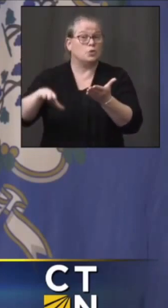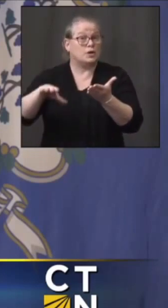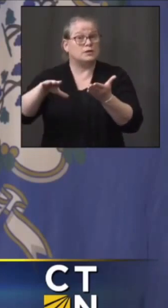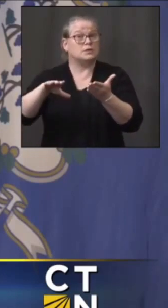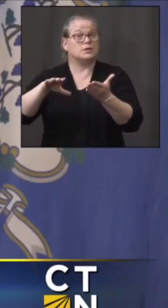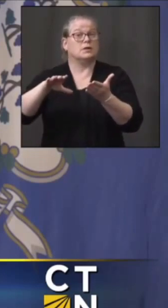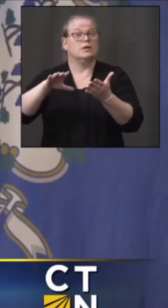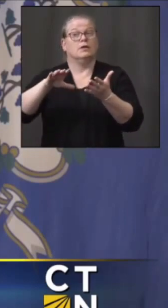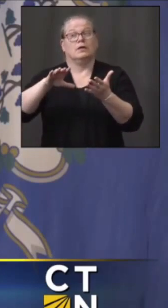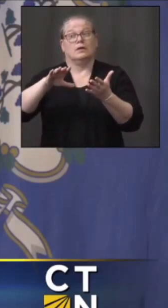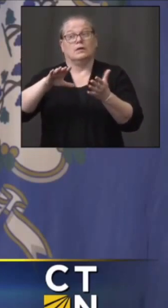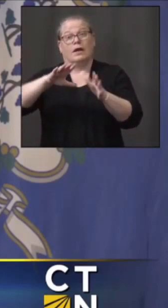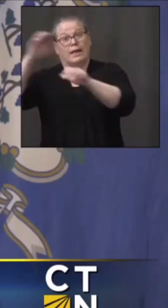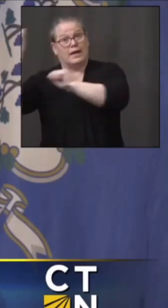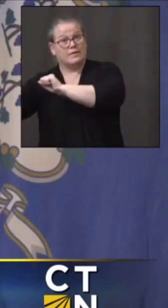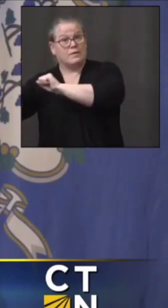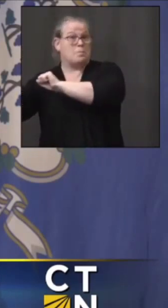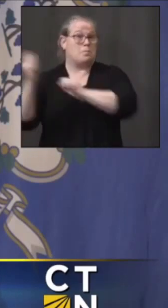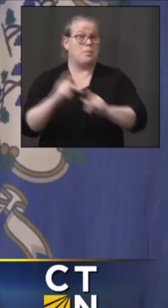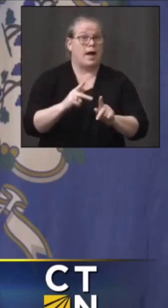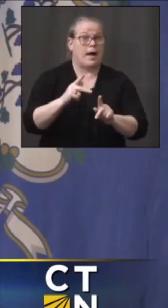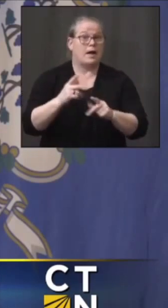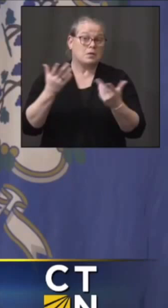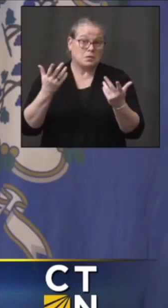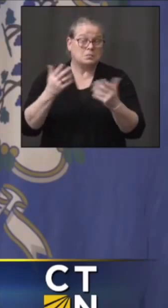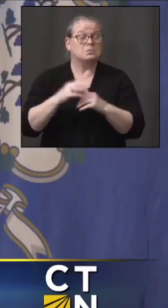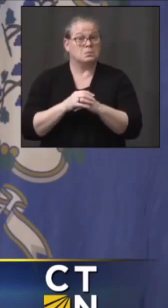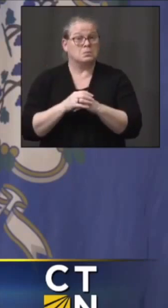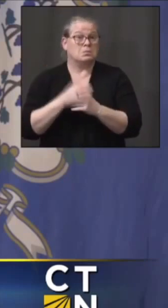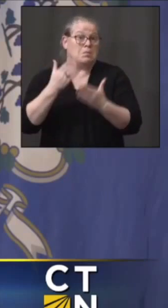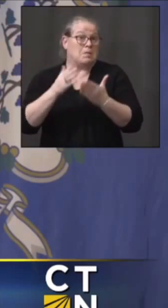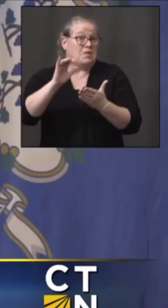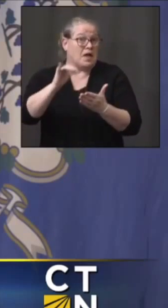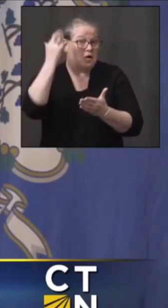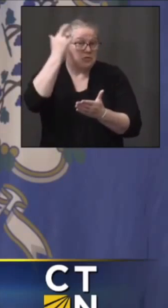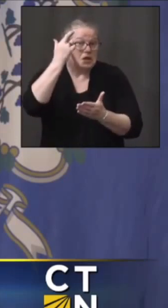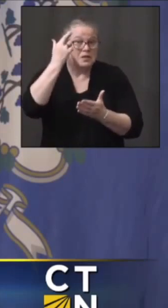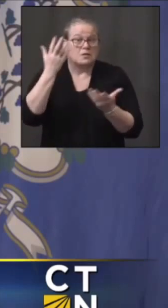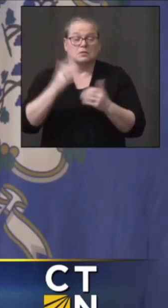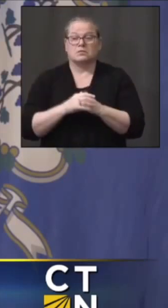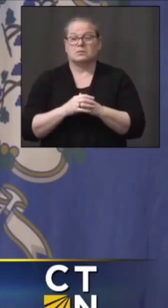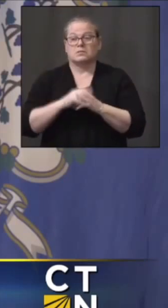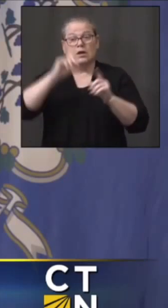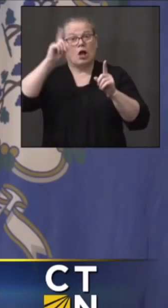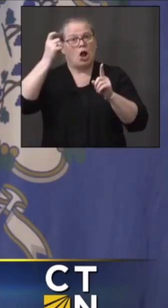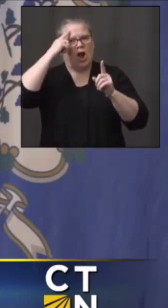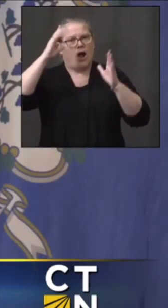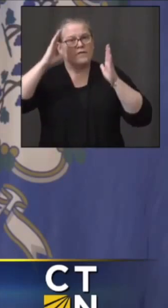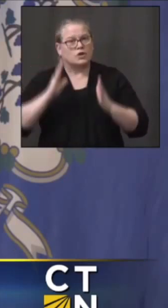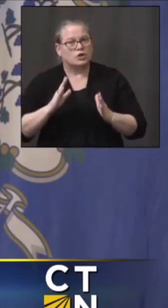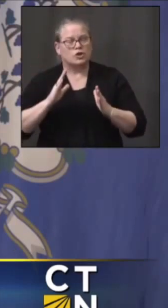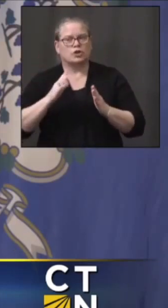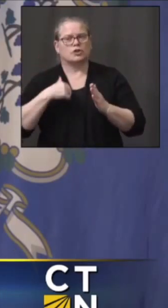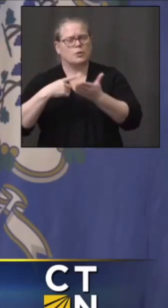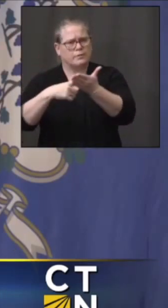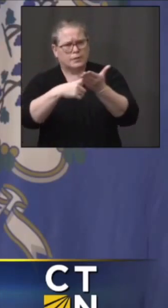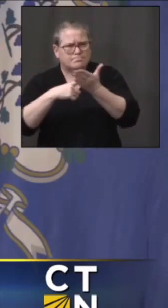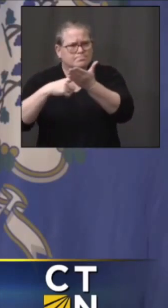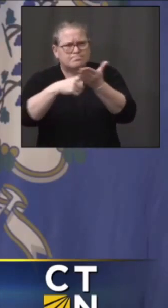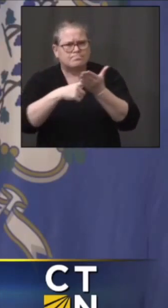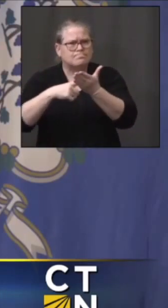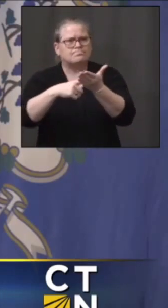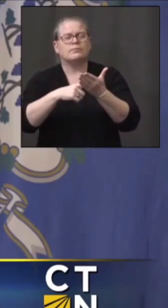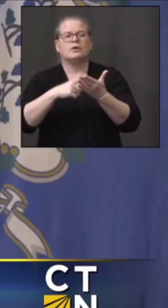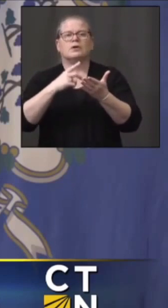forth there. Talking to my fellow governors, we're all analyzing the track and trace information, and